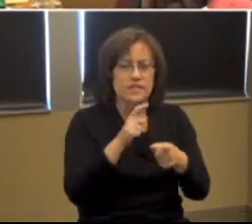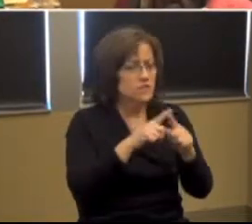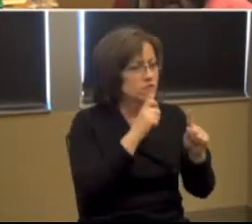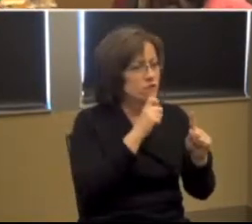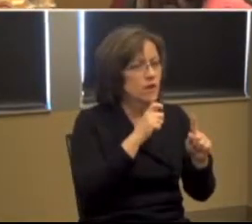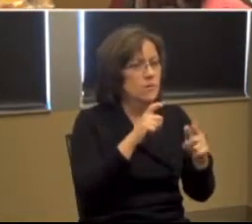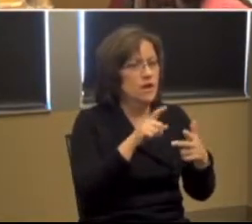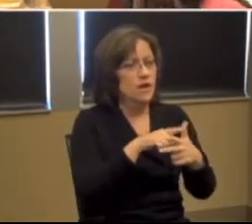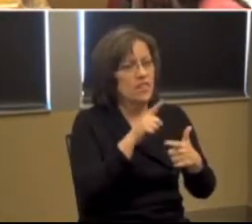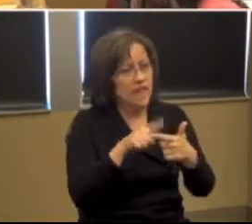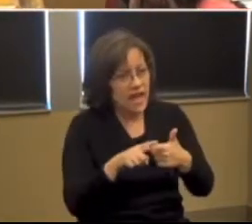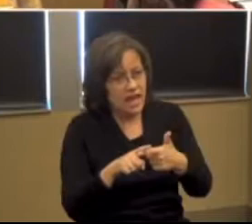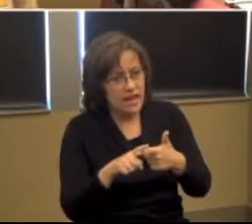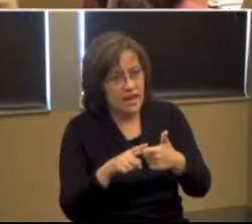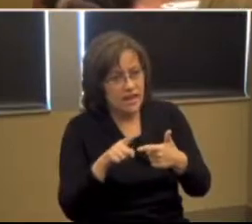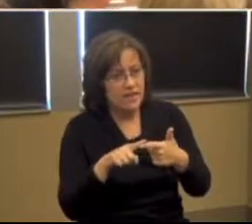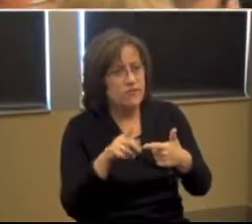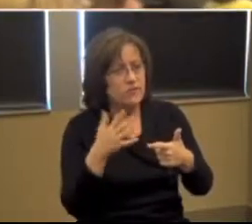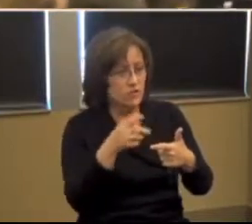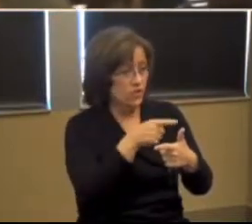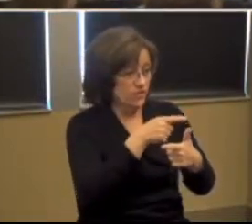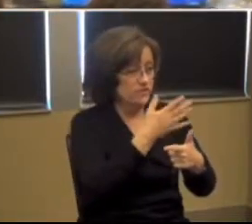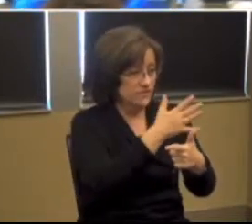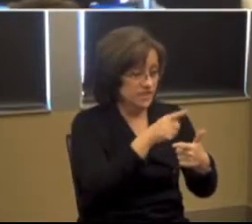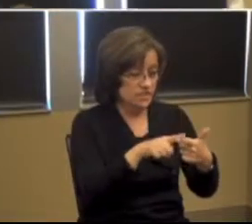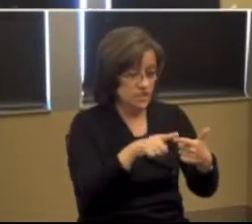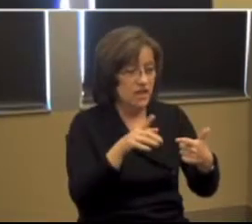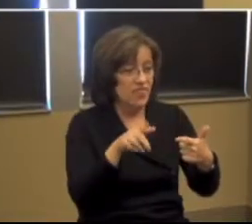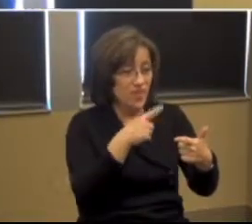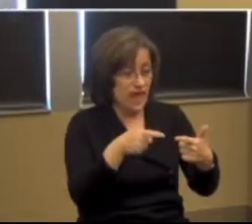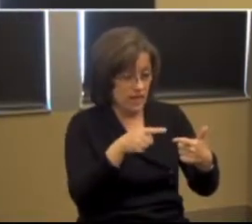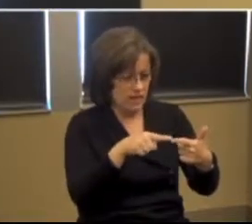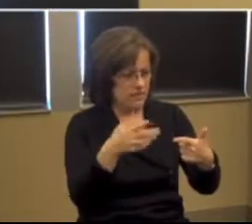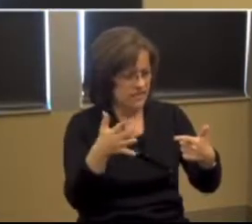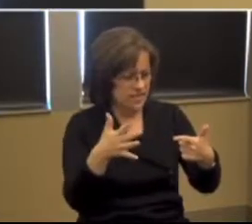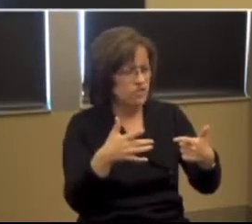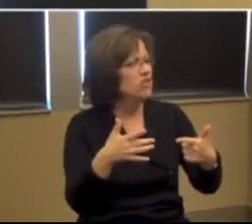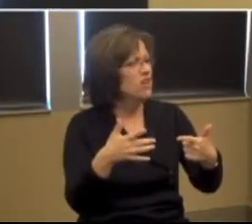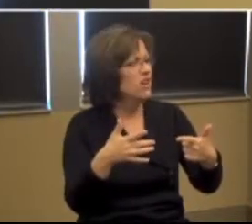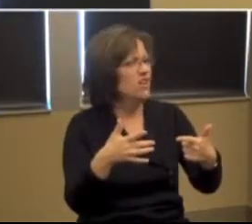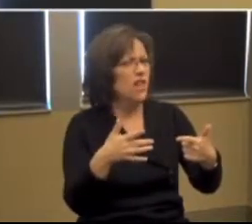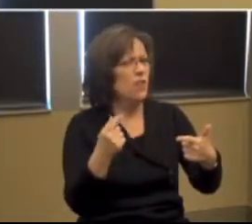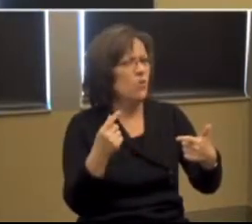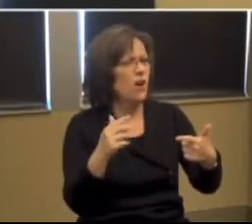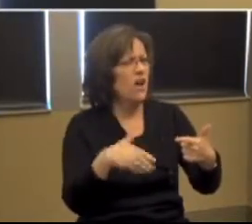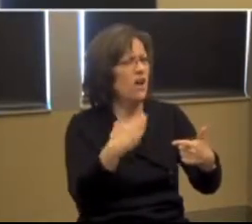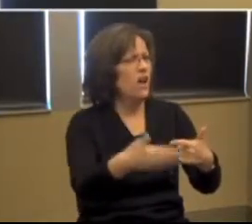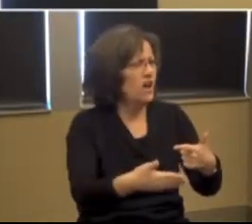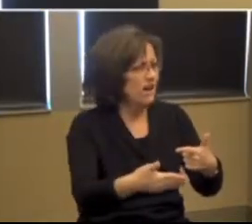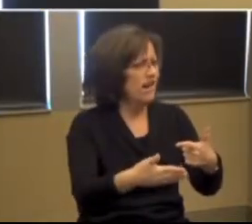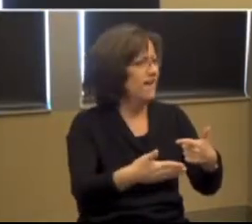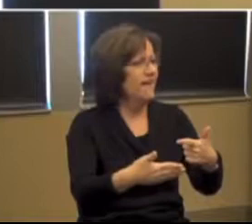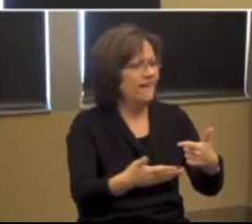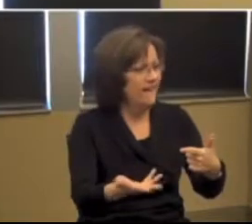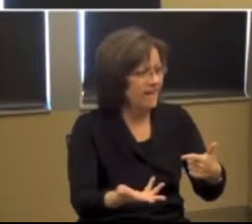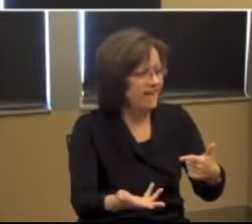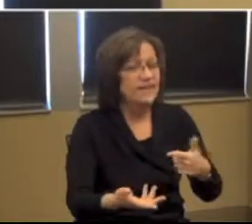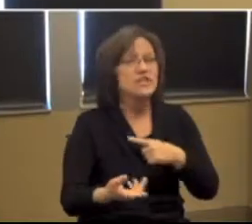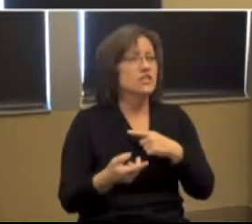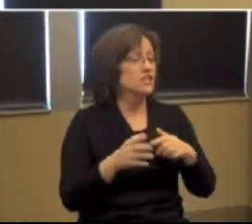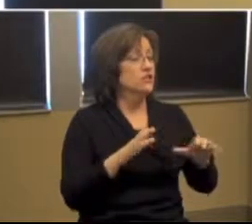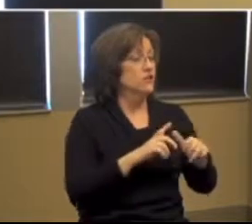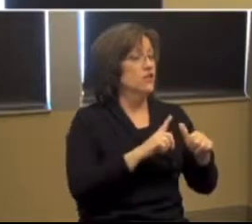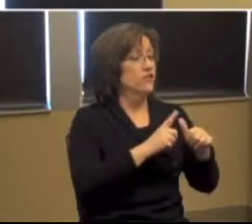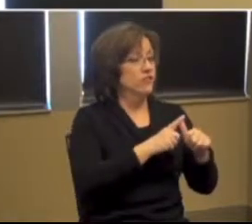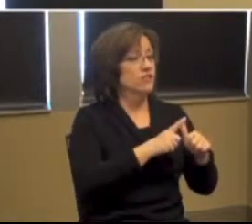first again? Yeah. You can build it right into your schedule so that then you can have it. So you can do just the first then,